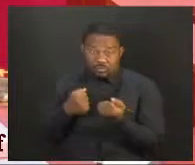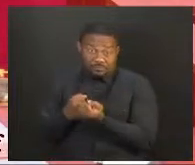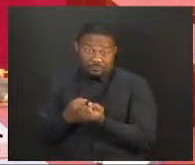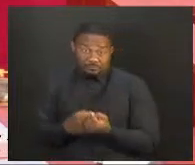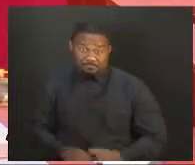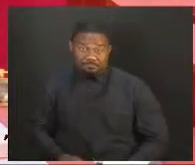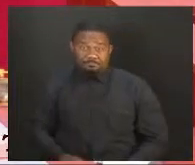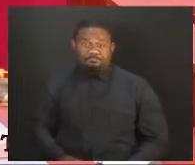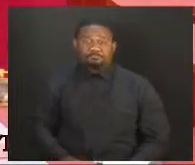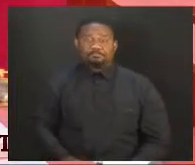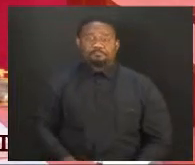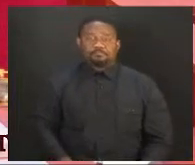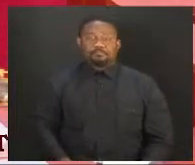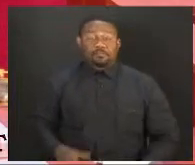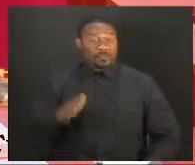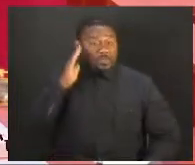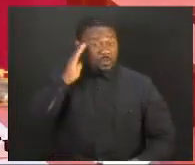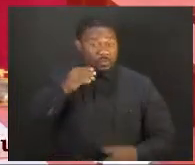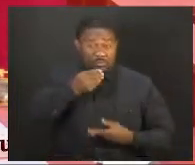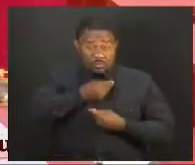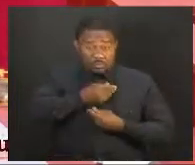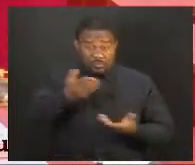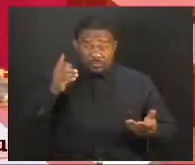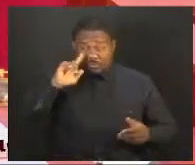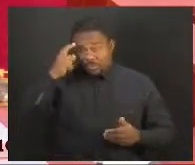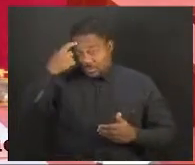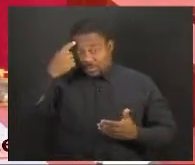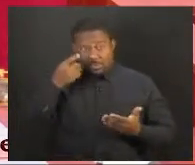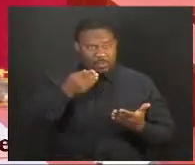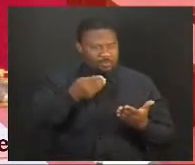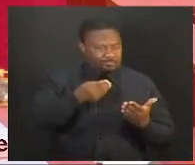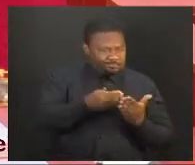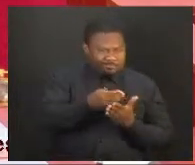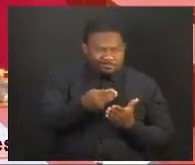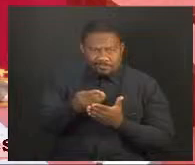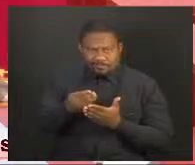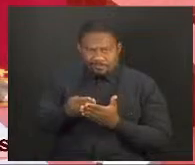also update the House on the fiscal performance for the year